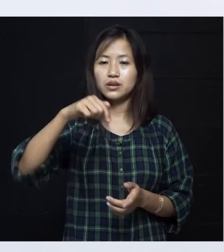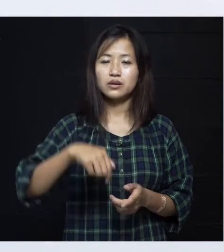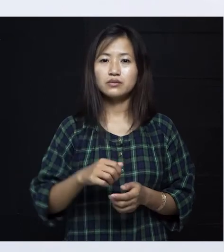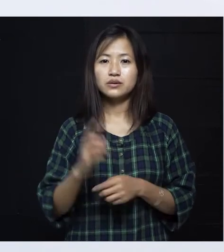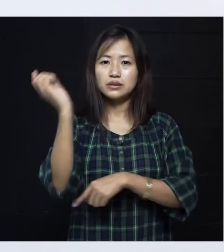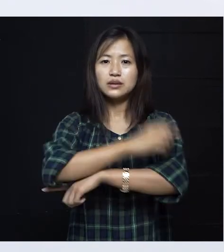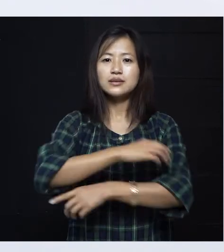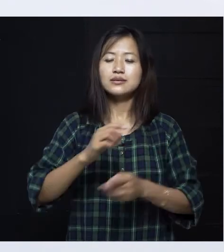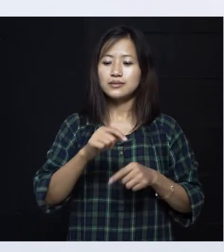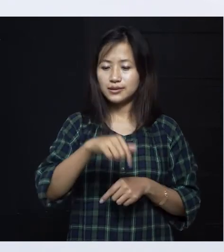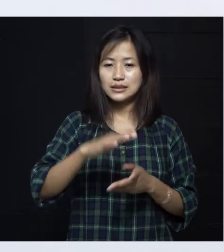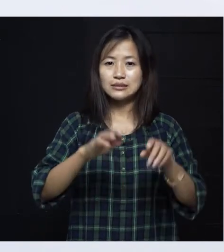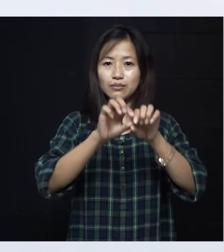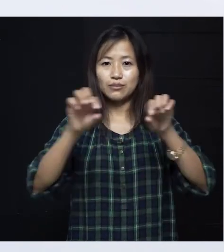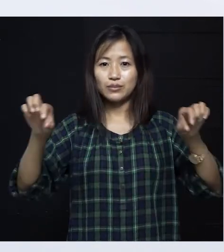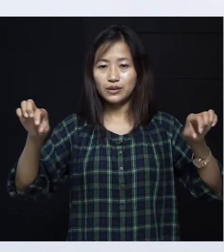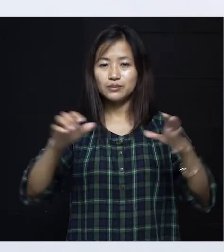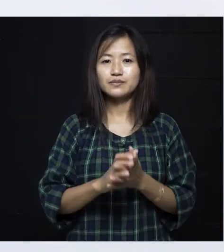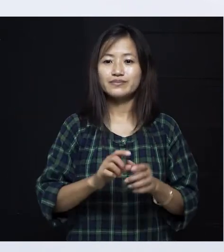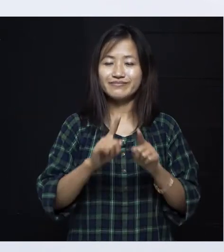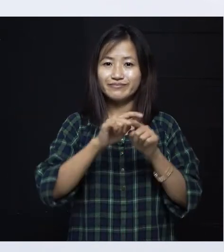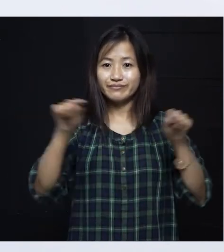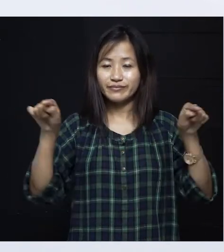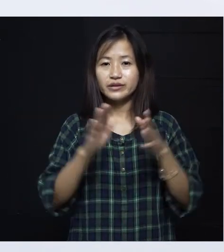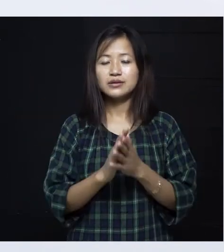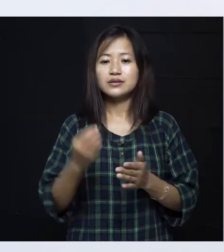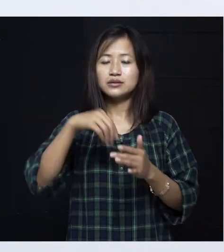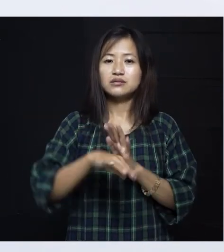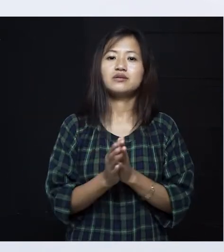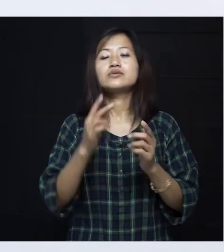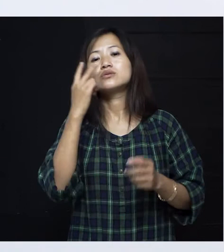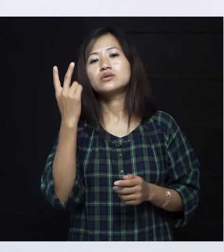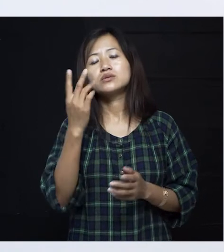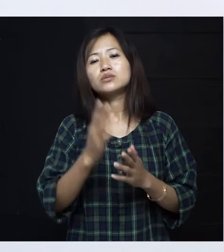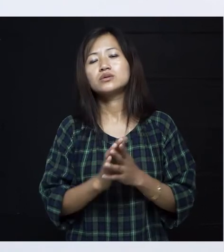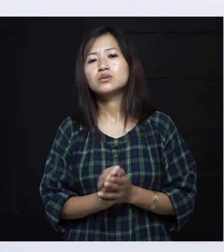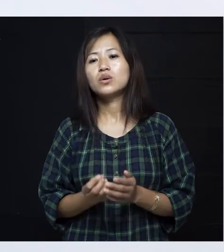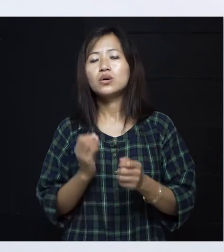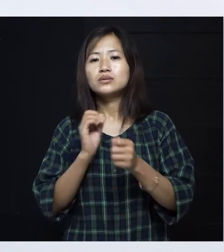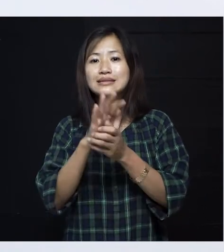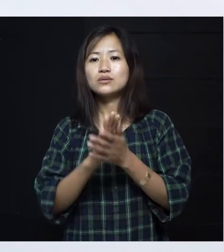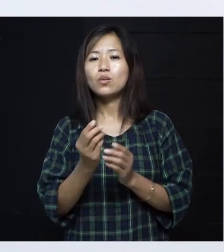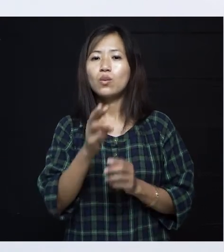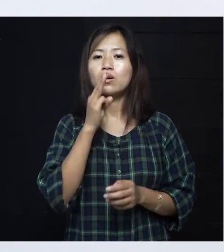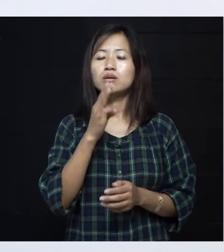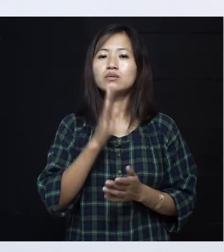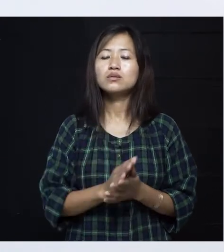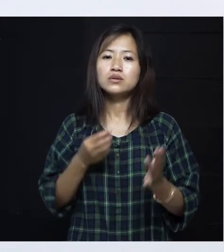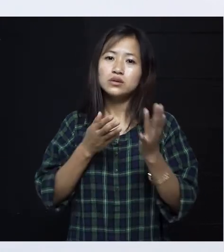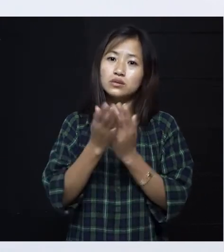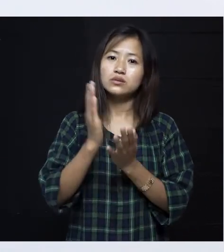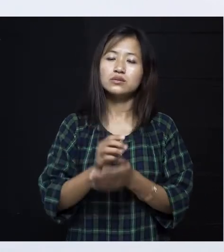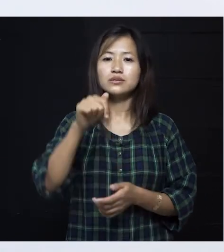this pipeline, okay, what happened has, instead of transporting the water, what they do is